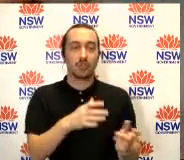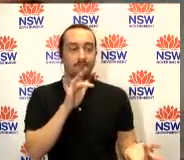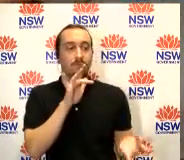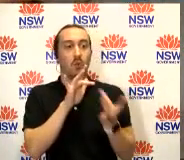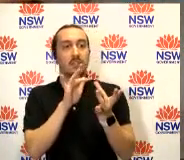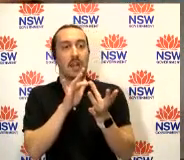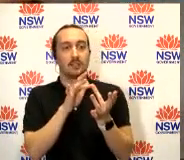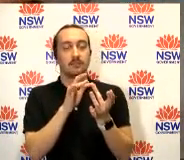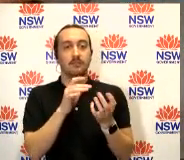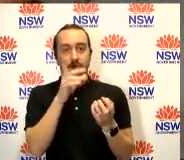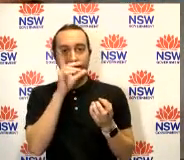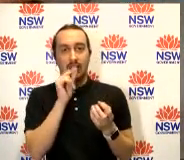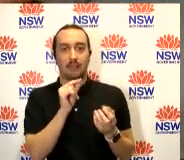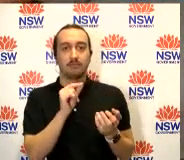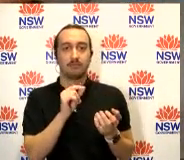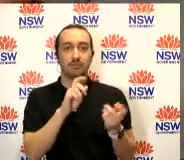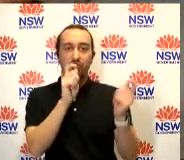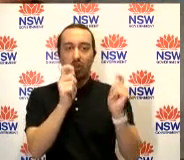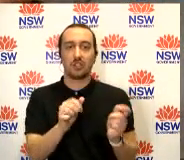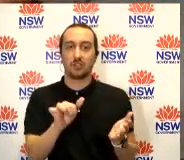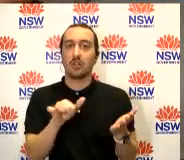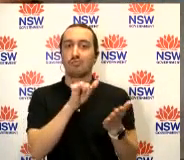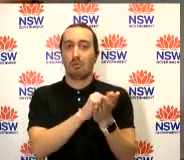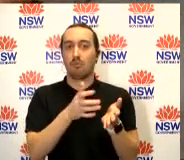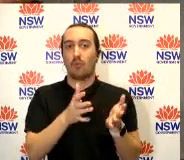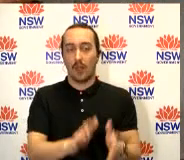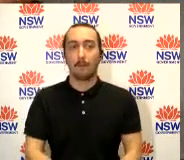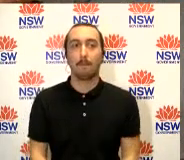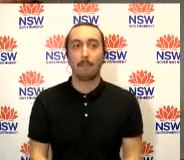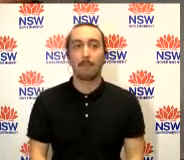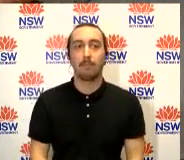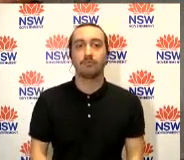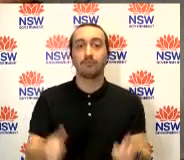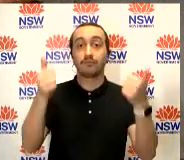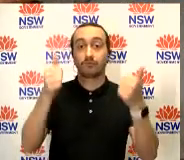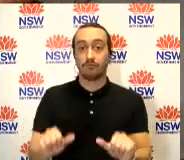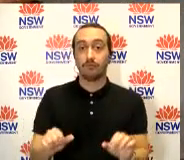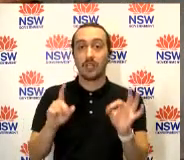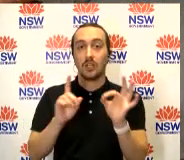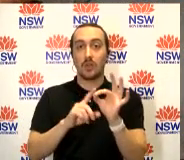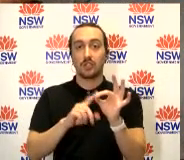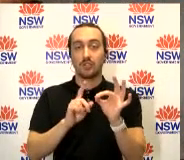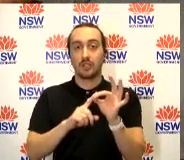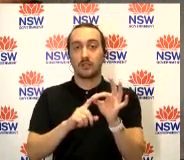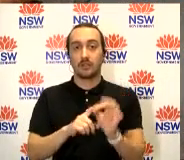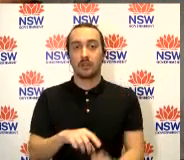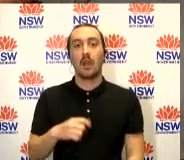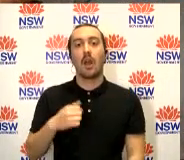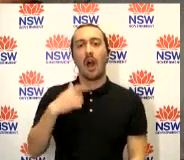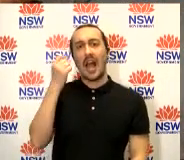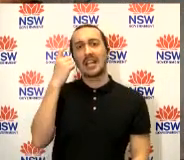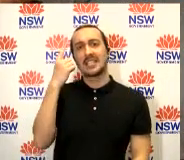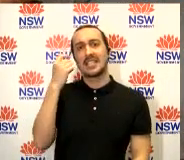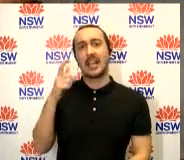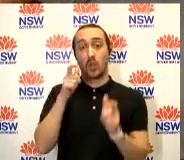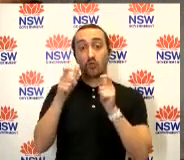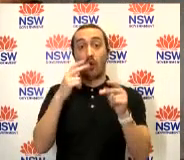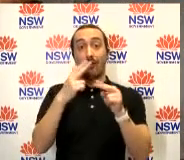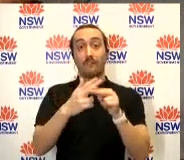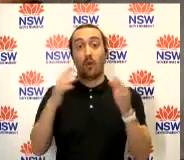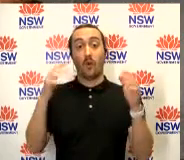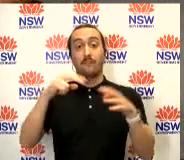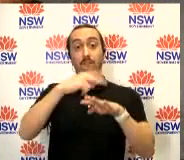Okay, this is a good one. I understand that higher order controls must be used, but is there